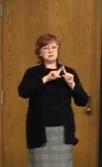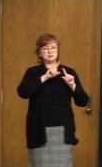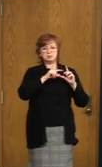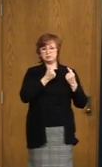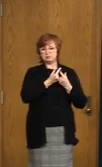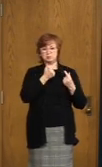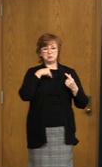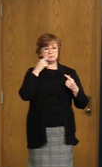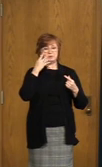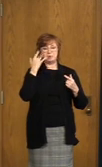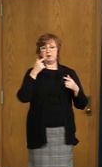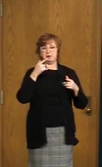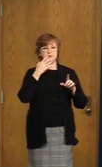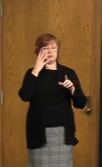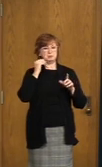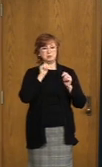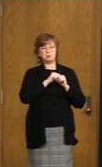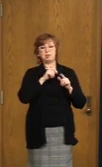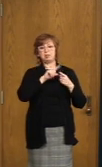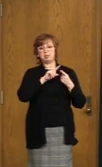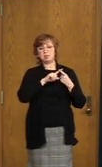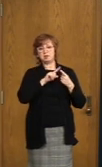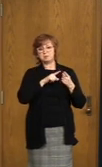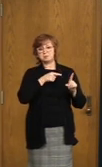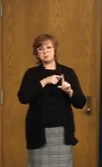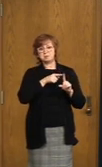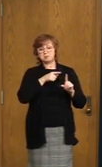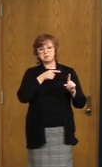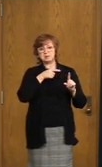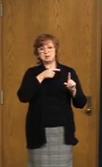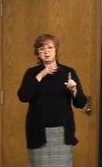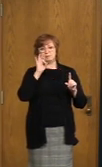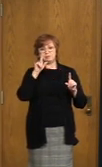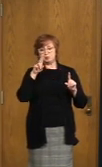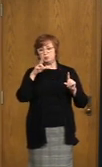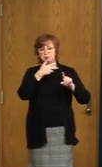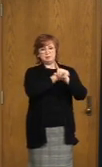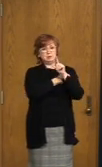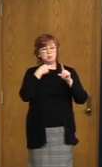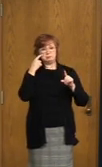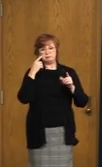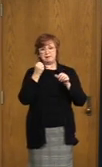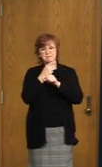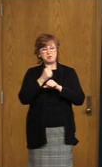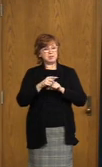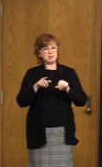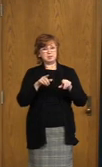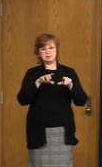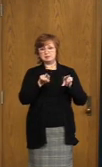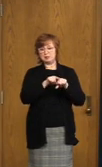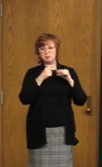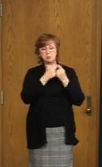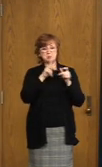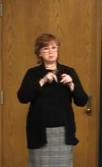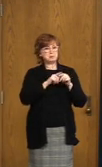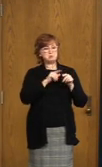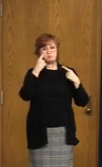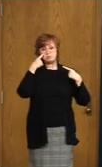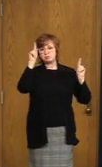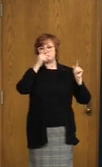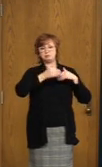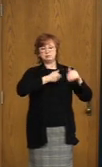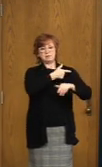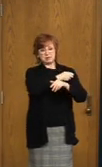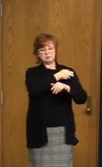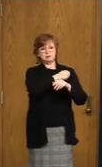efforts here today, and I thank them for these efforts. Scott, you might speak in a moment to how many actual vaccines we may have